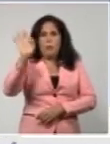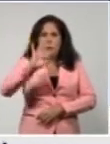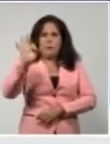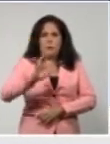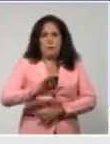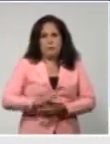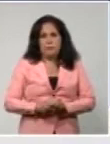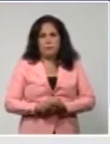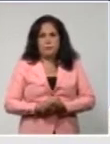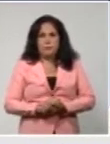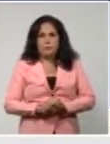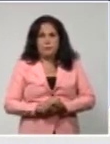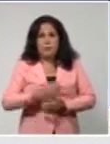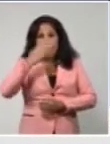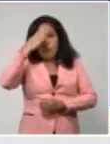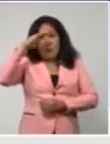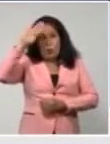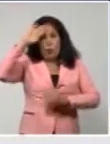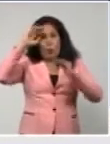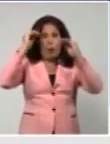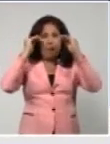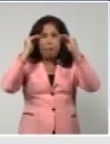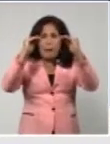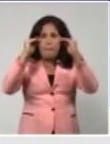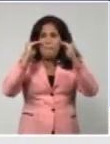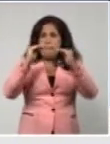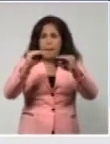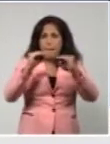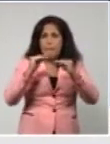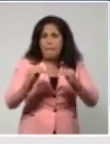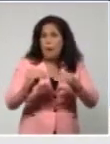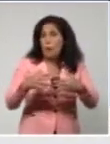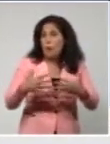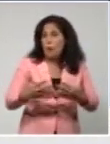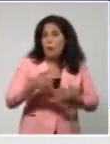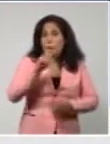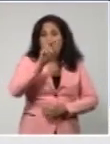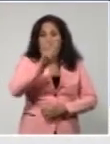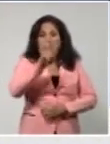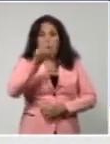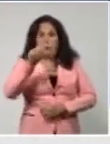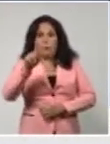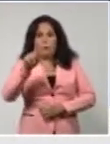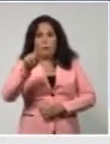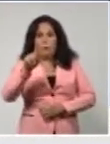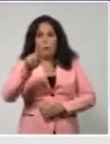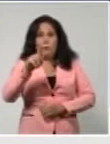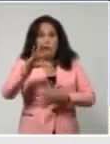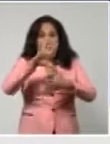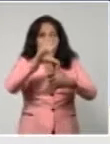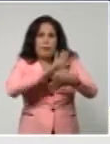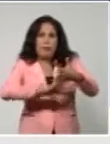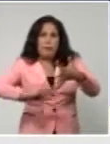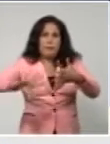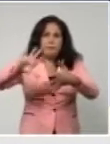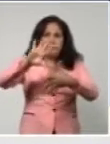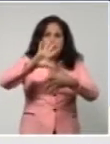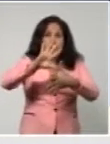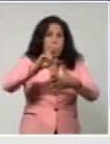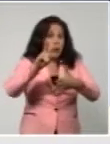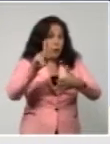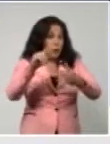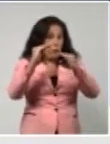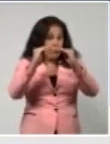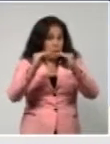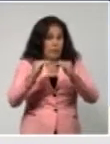Americas and 110th in the world, as we mentioned yesterday. 2 patients were evacuated